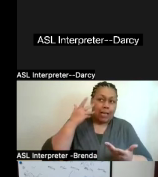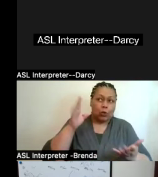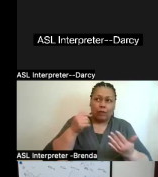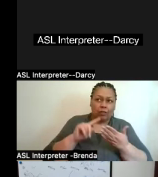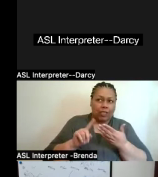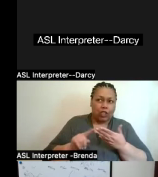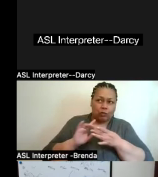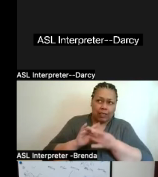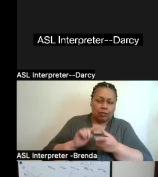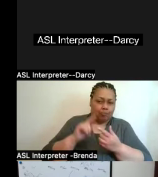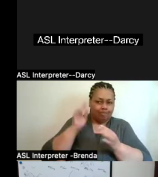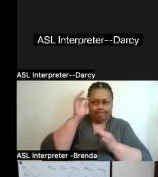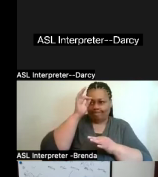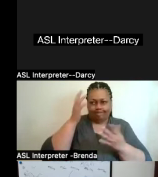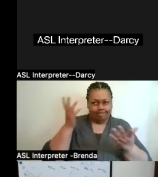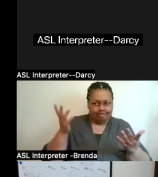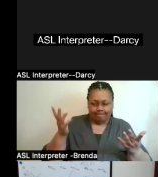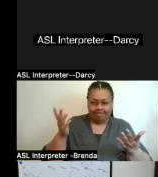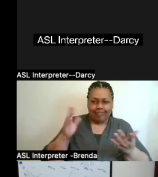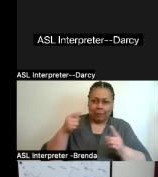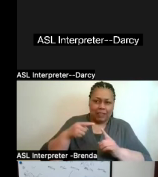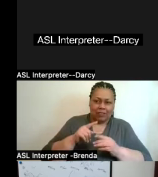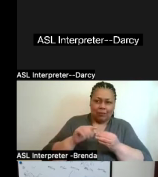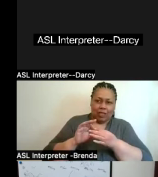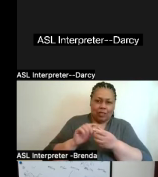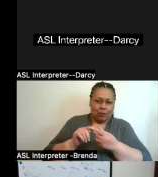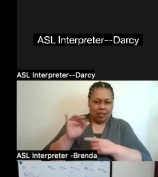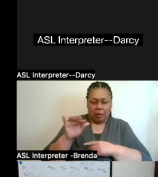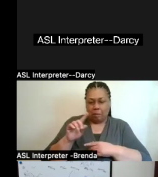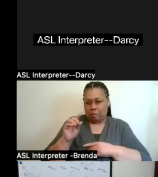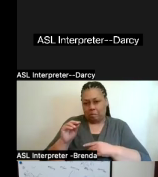do not know anything specific about that.